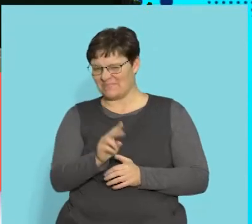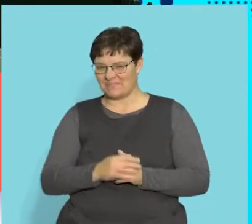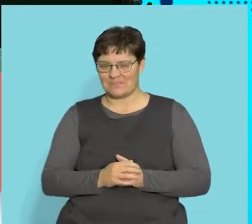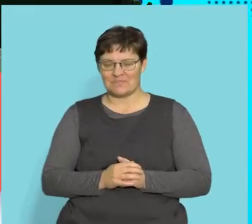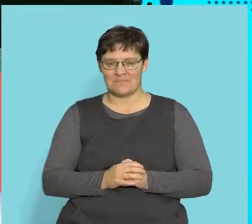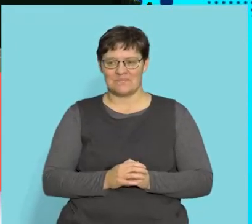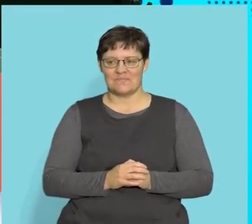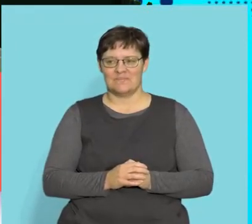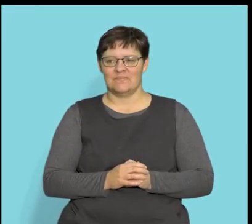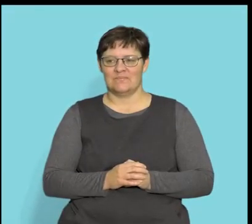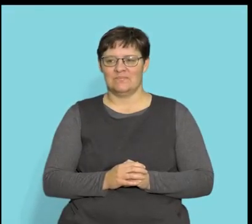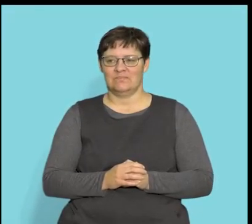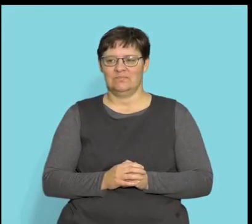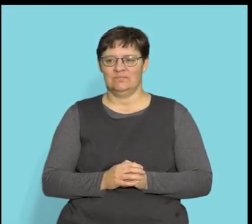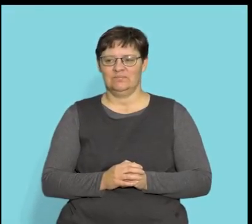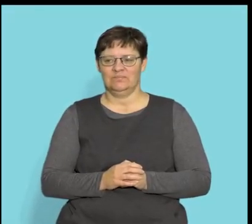go to the board.